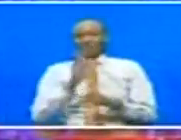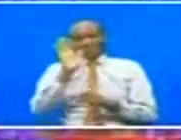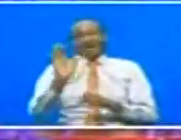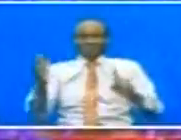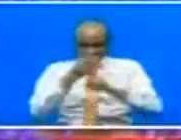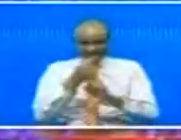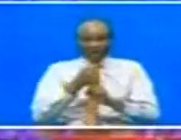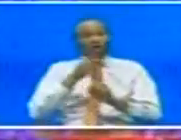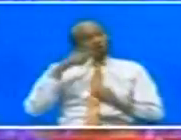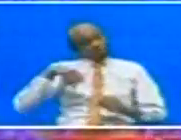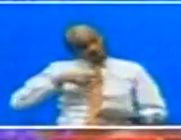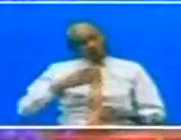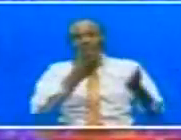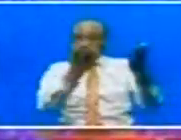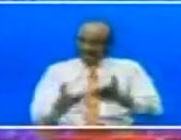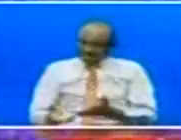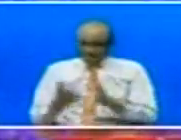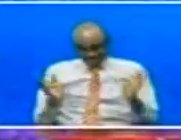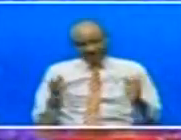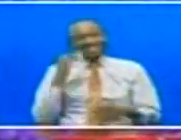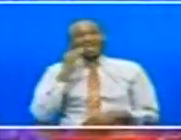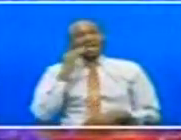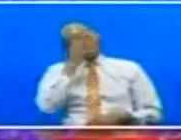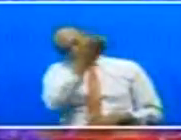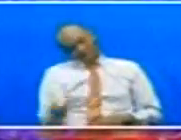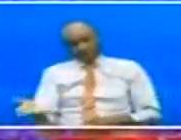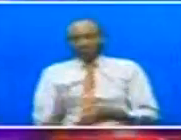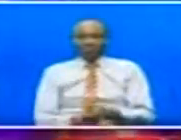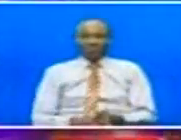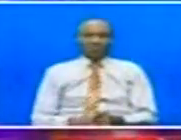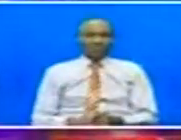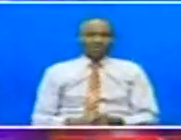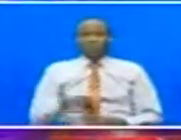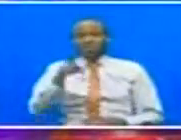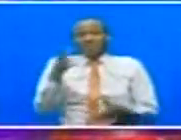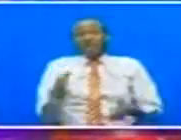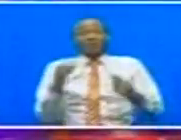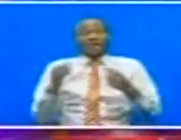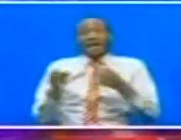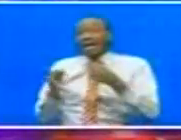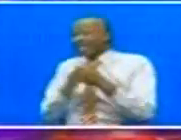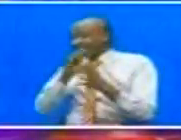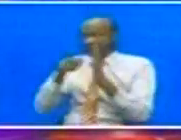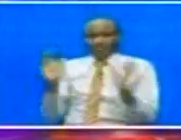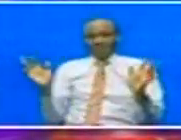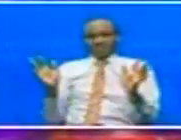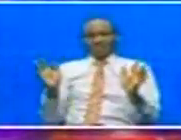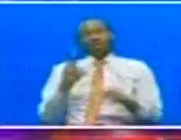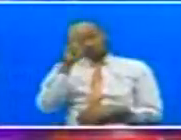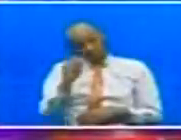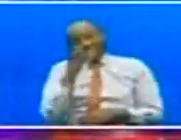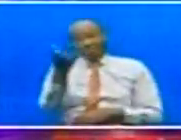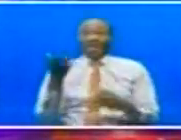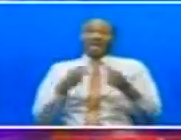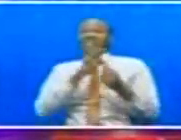we will welcome him. Yeah. And we will welcome him to Siaya. No, he's only here for 8 hours, apparently. 8 hours. At the UN, and he's going to